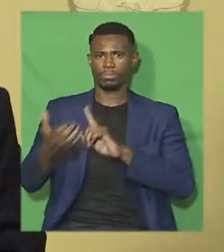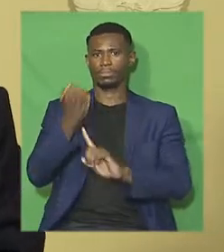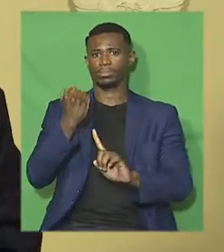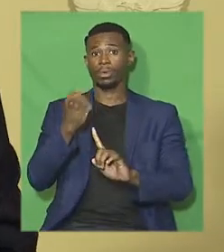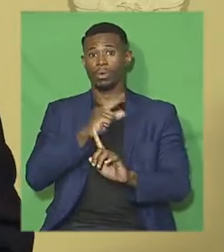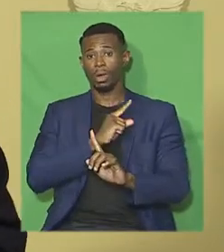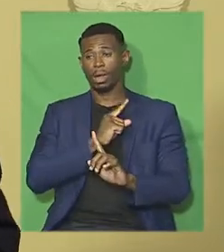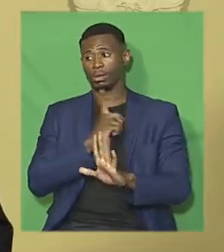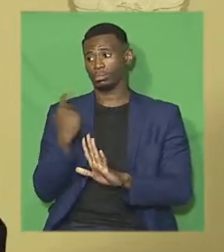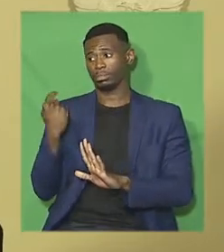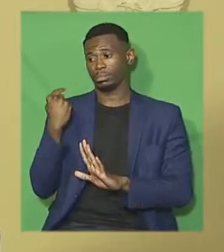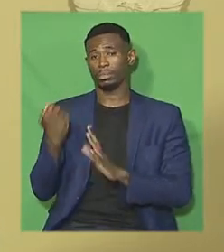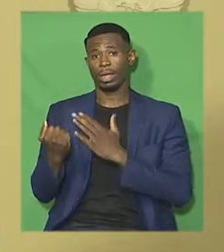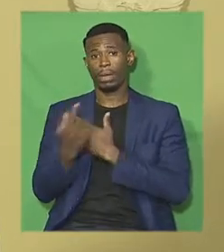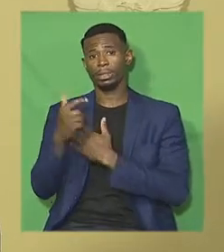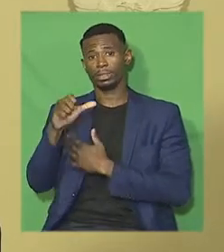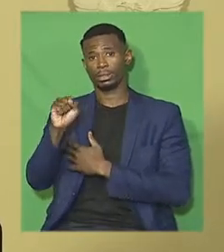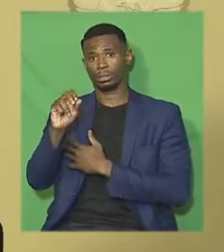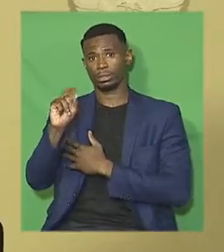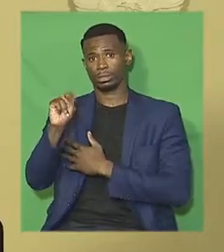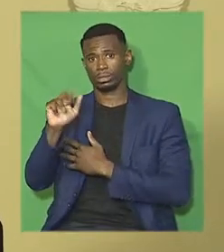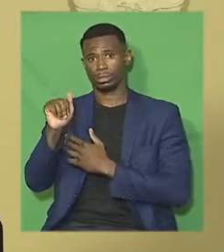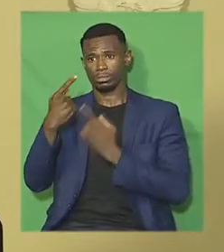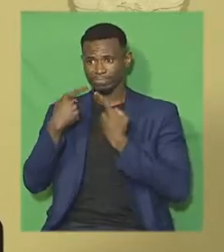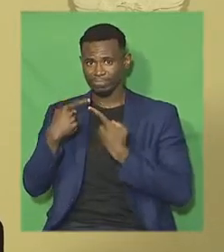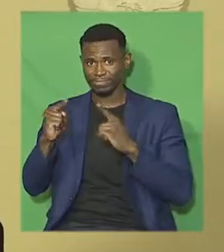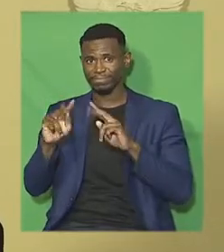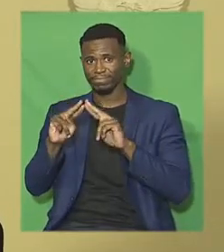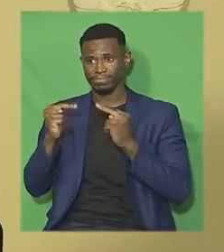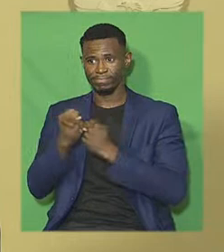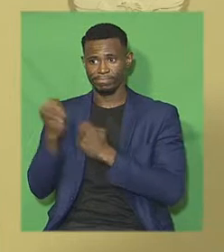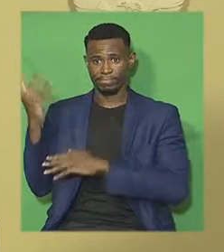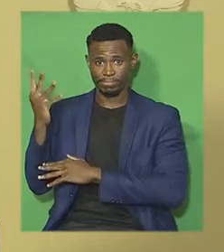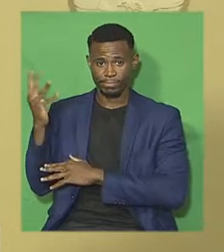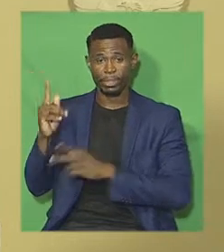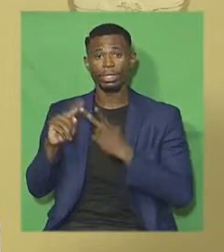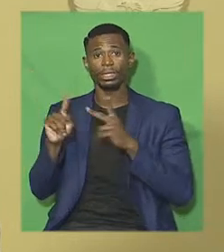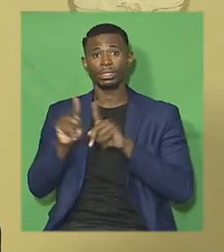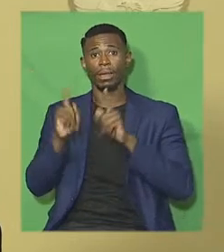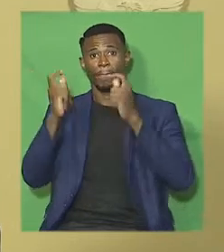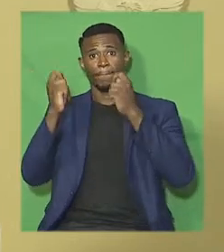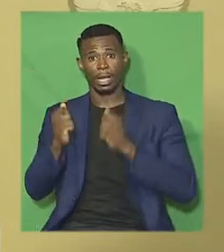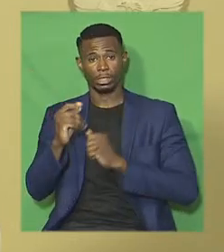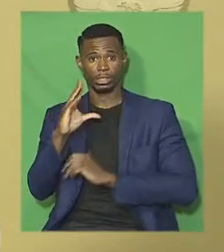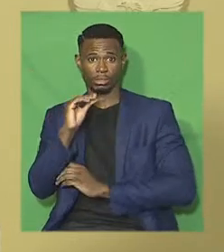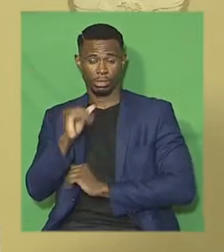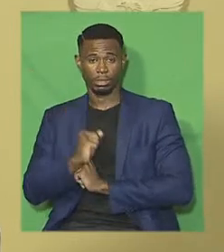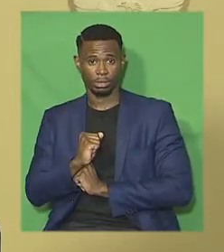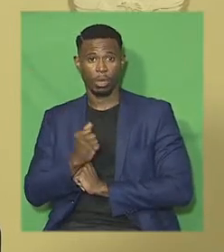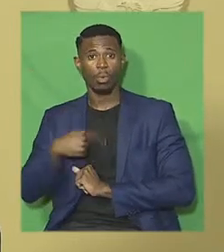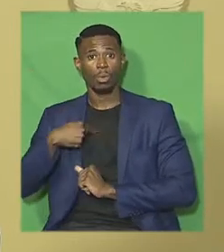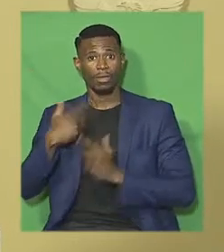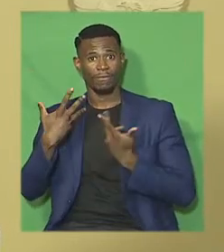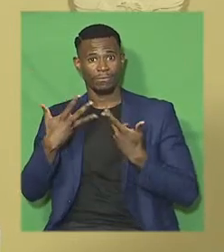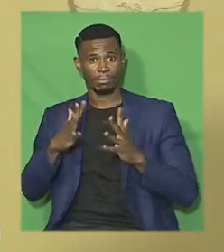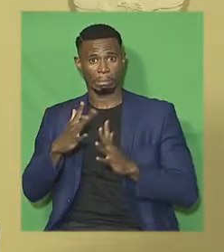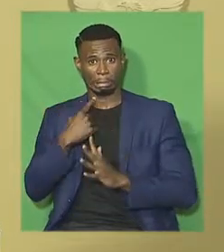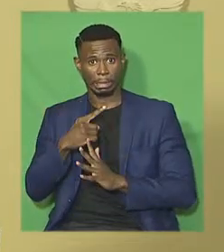address and the budget speech. We have said that the people of South Africa want